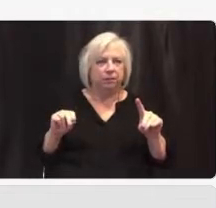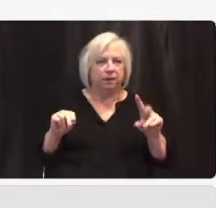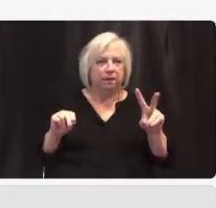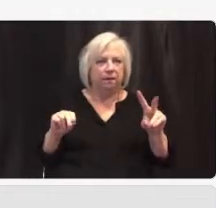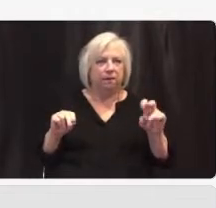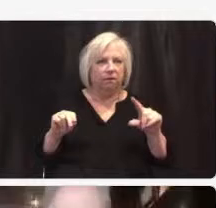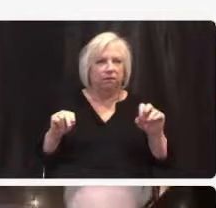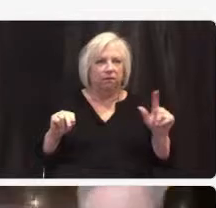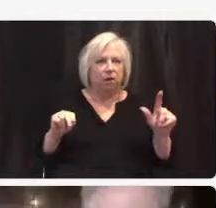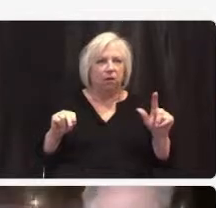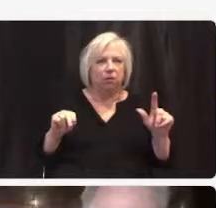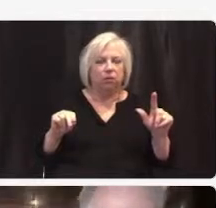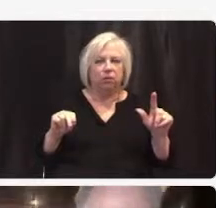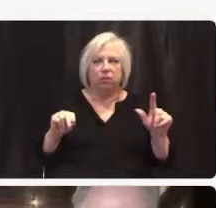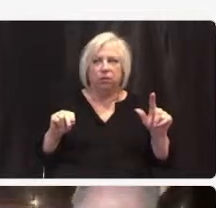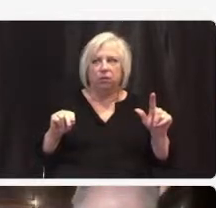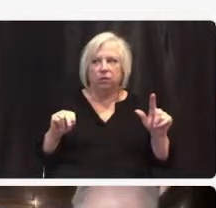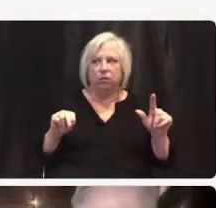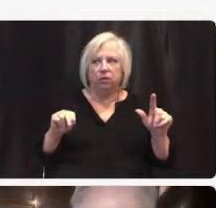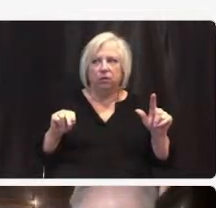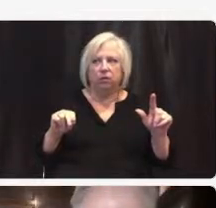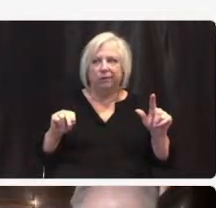Vogel?